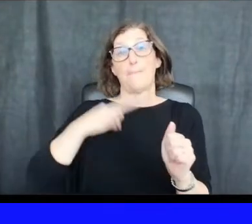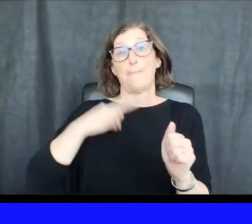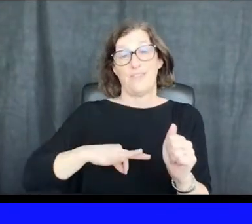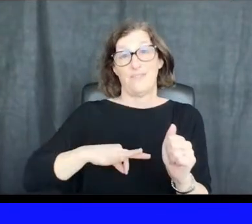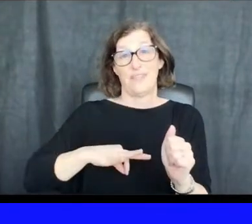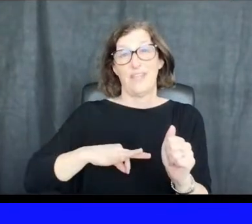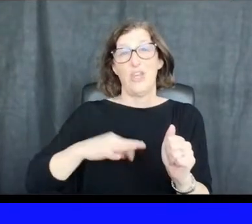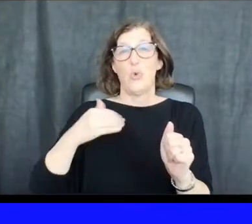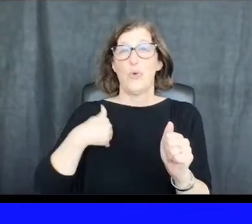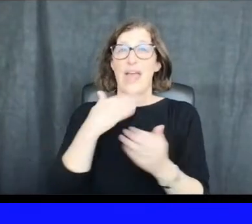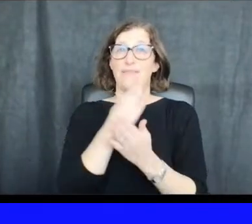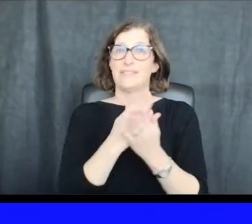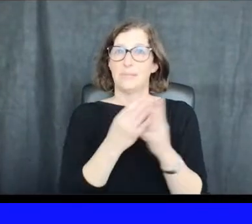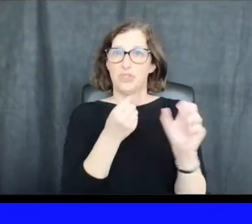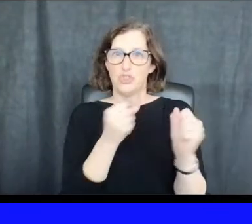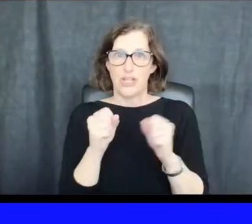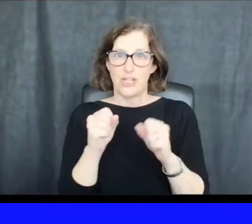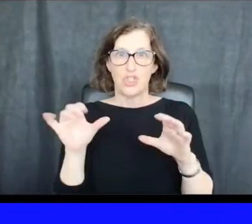700,000,